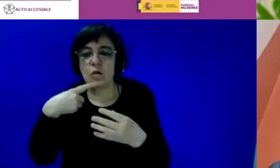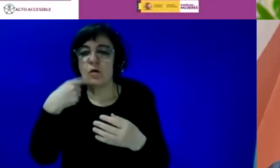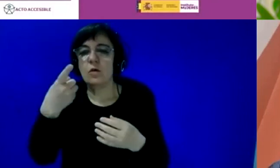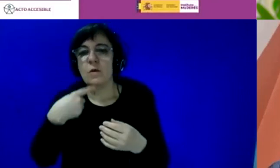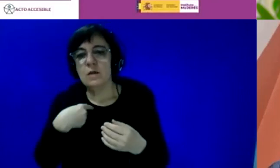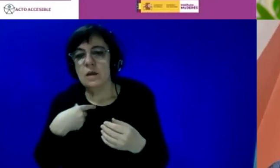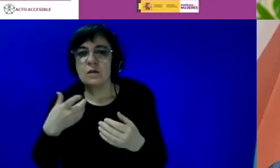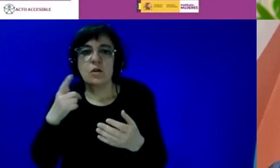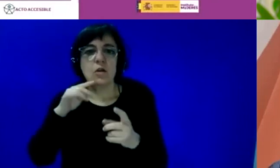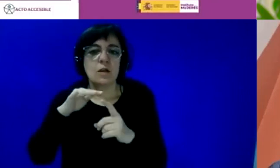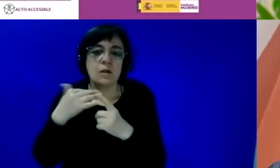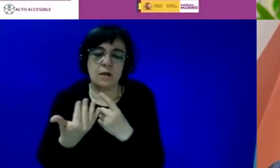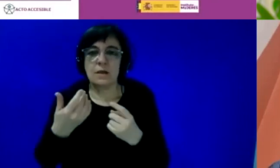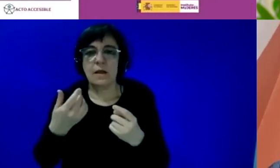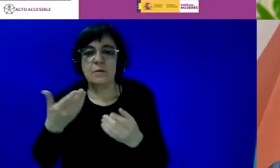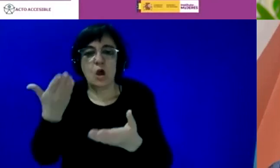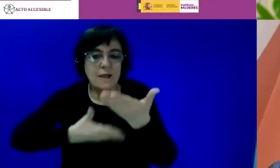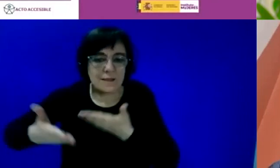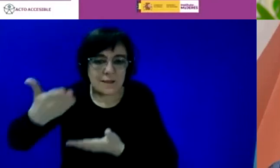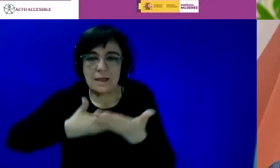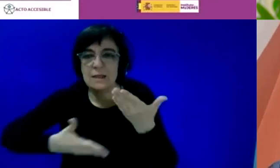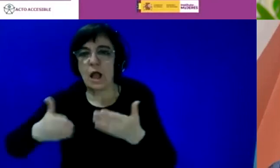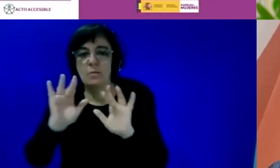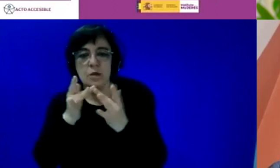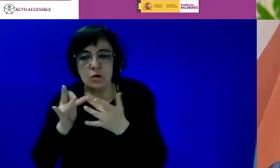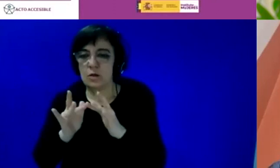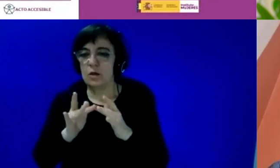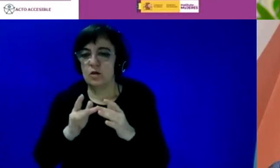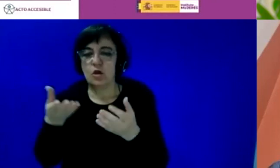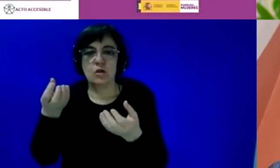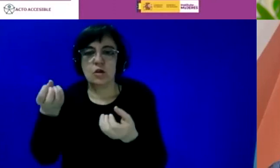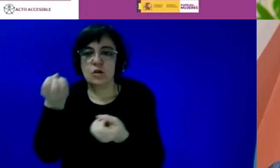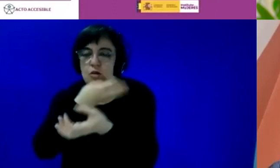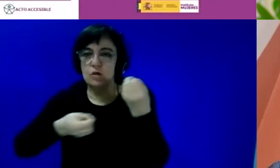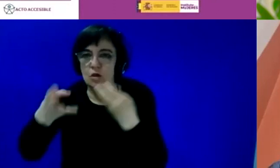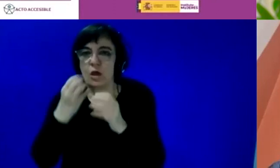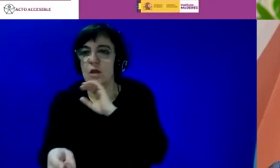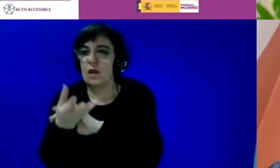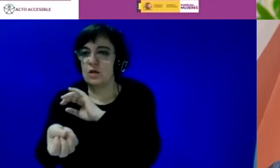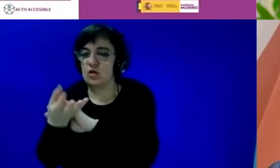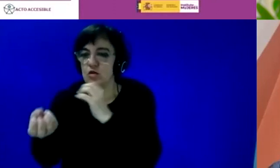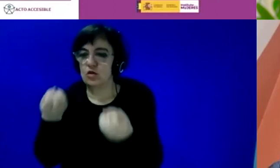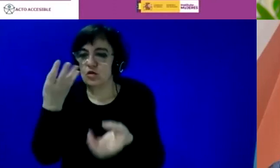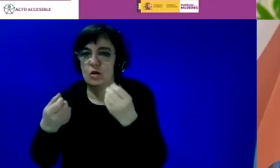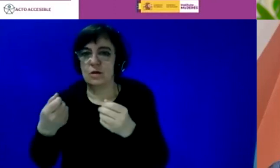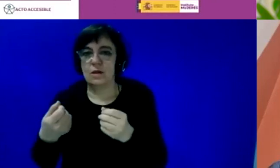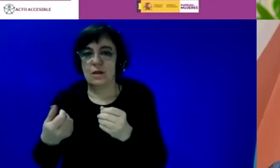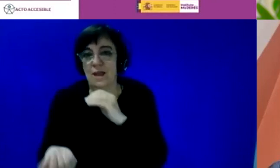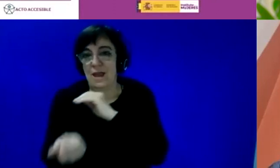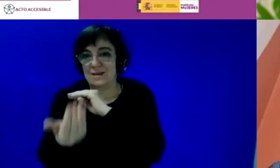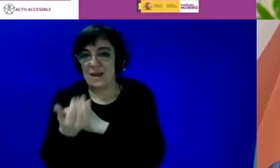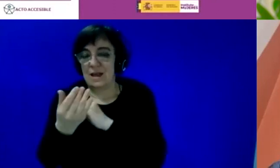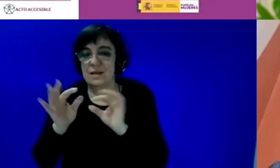CERMI Women's Foundation, if she can explain a little what's been going on in